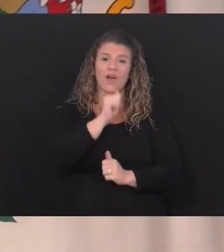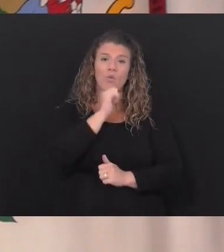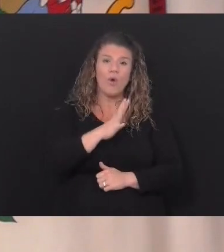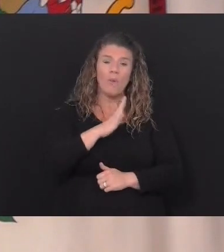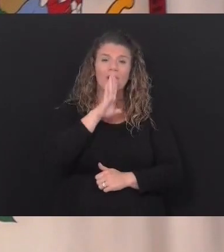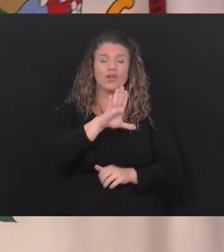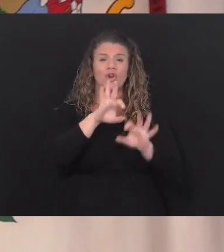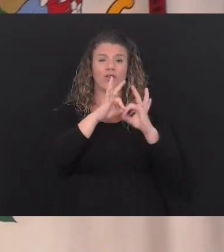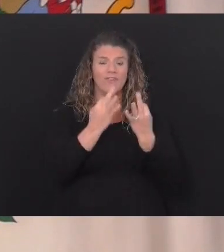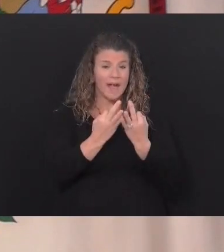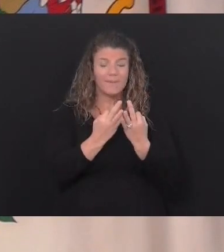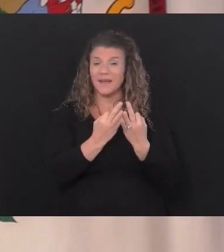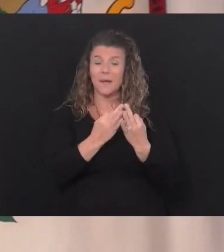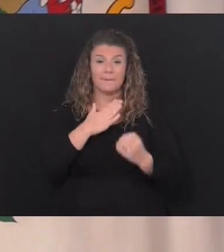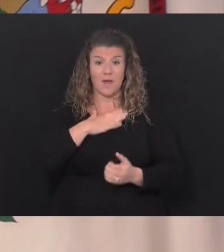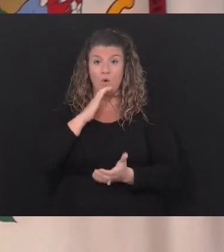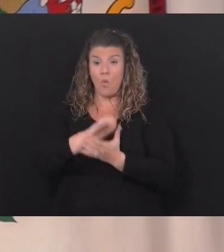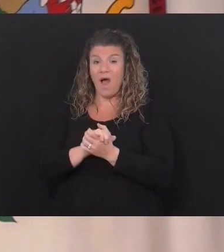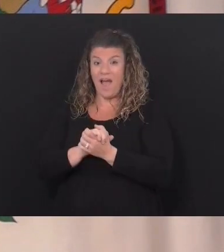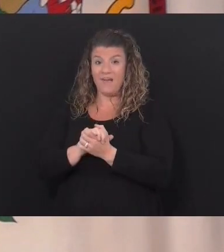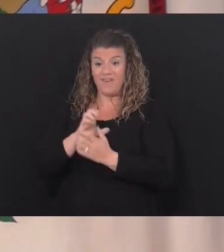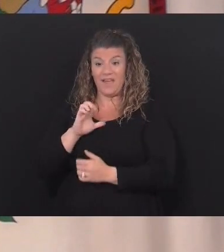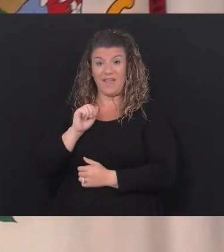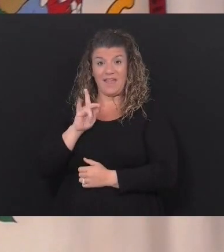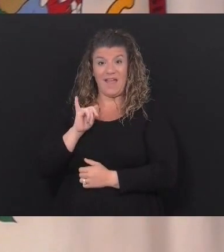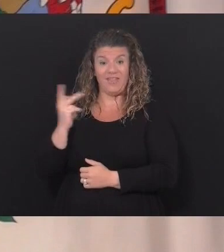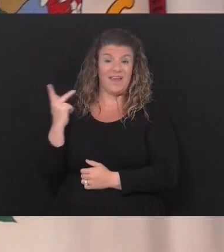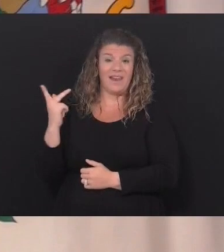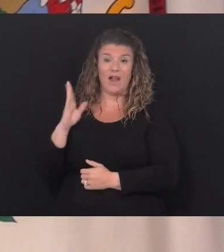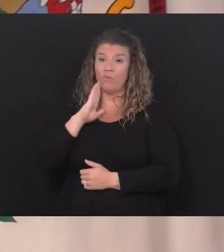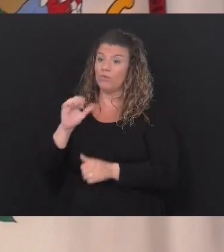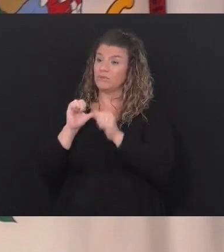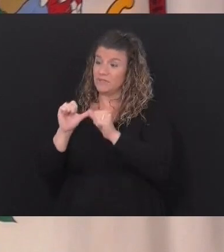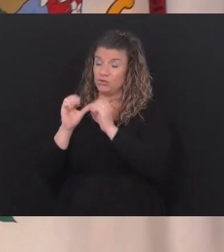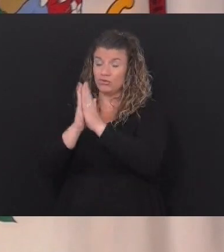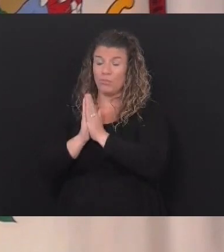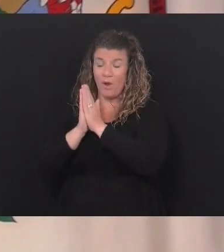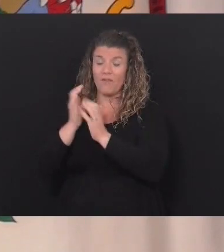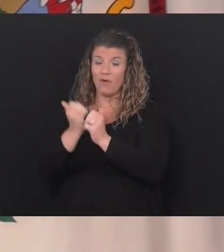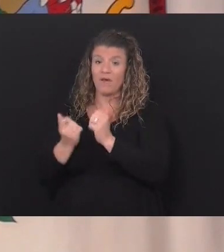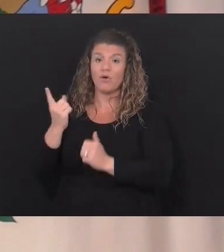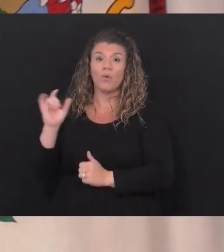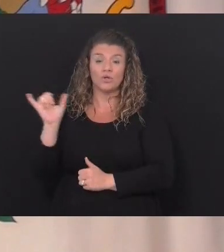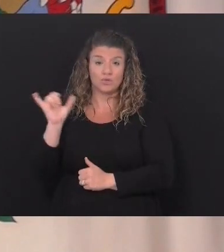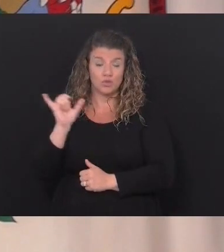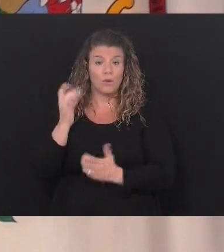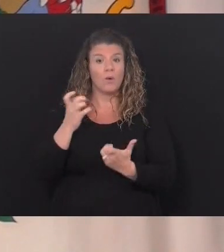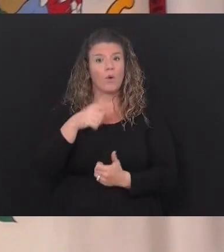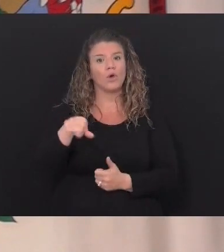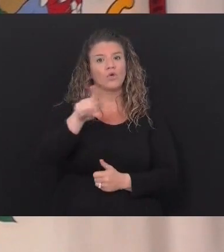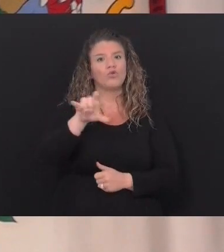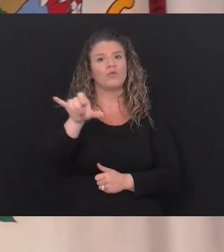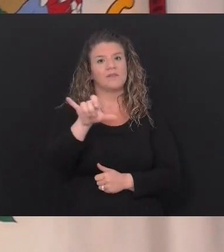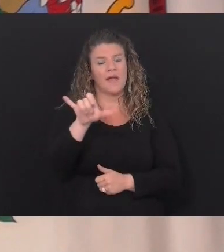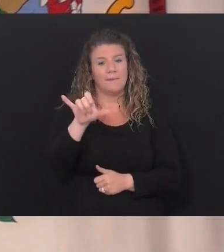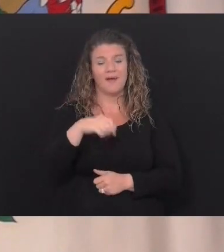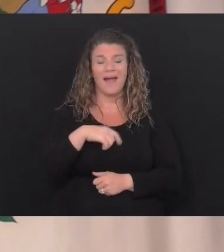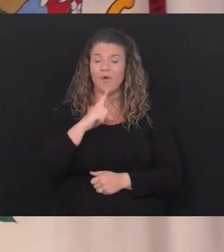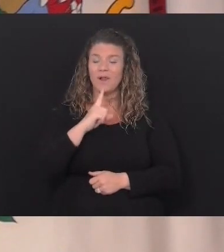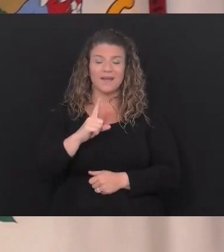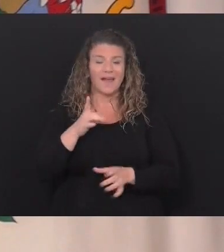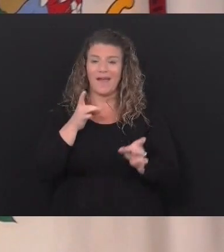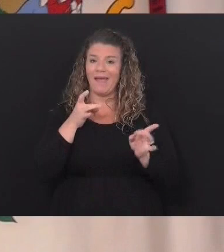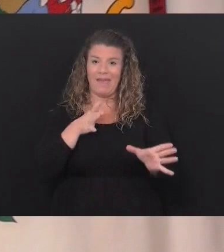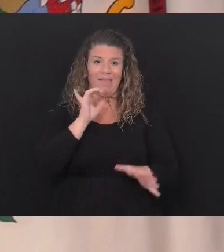and prayers, as Kathy and I will surely be doing, and so I just hate it,